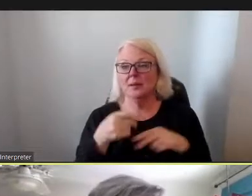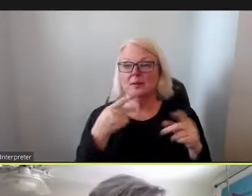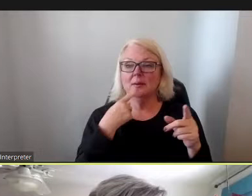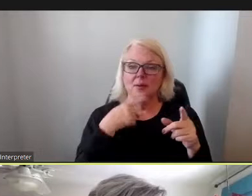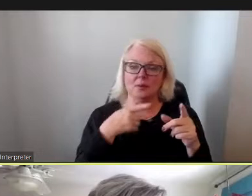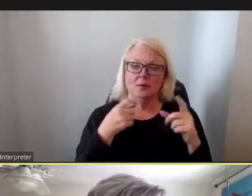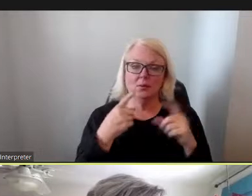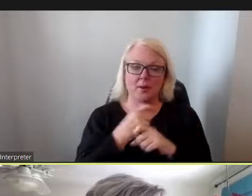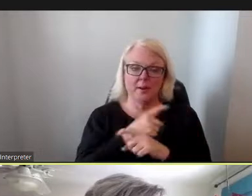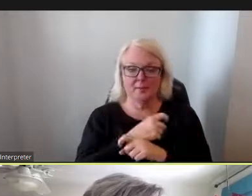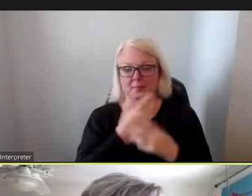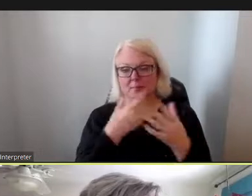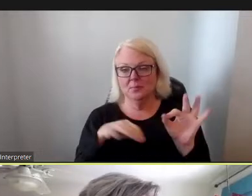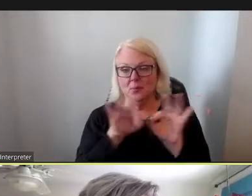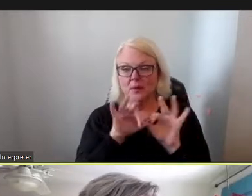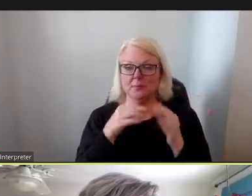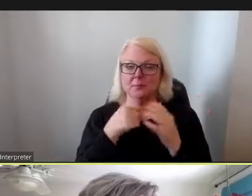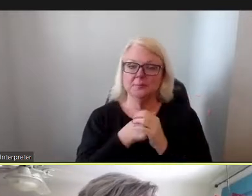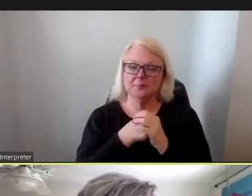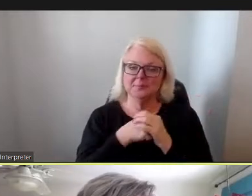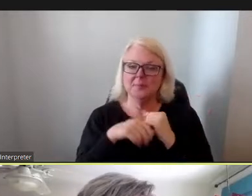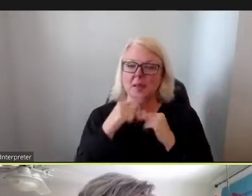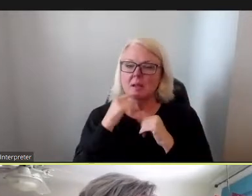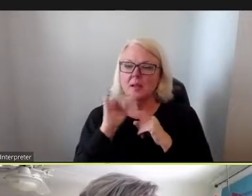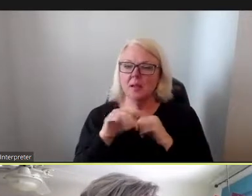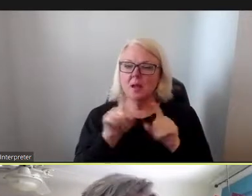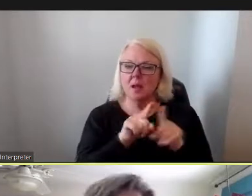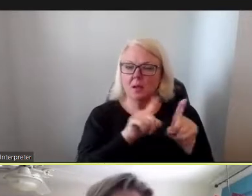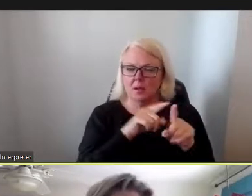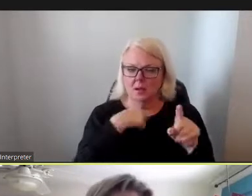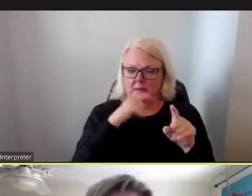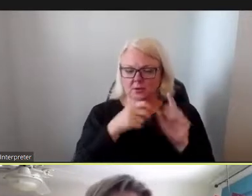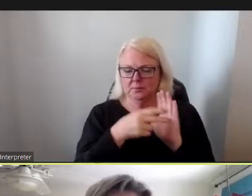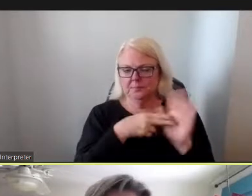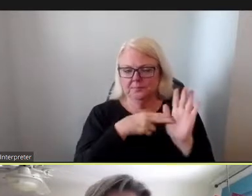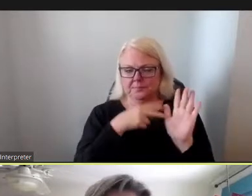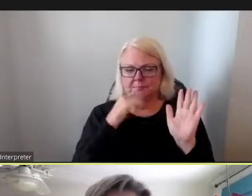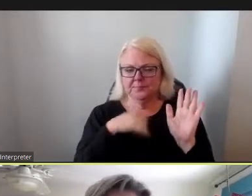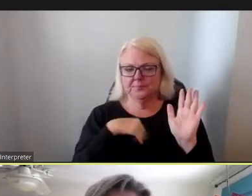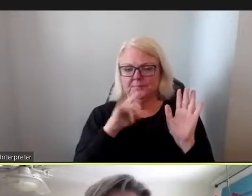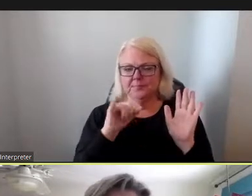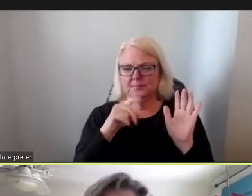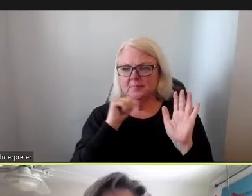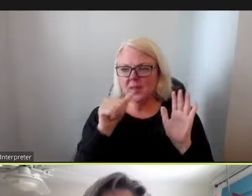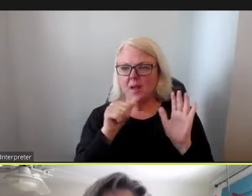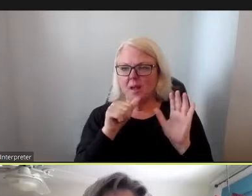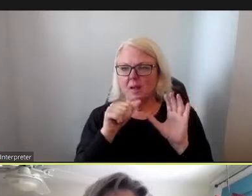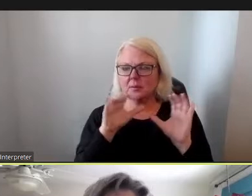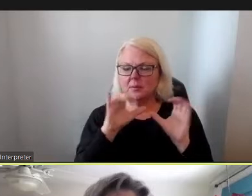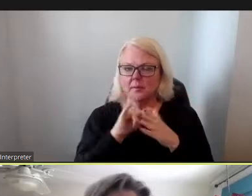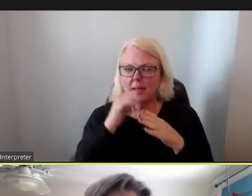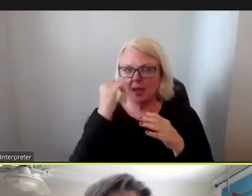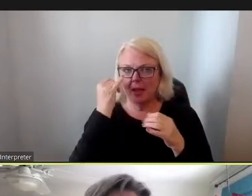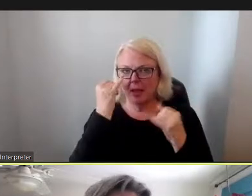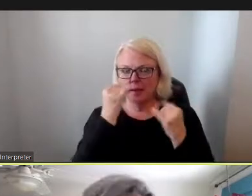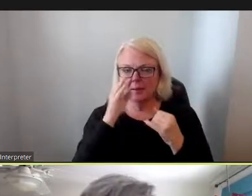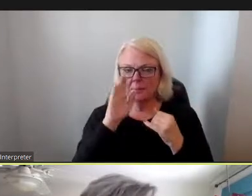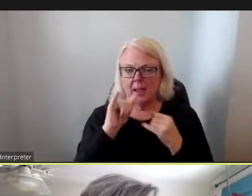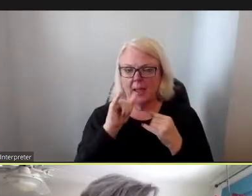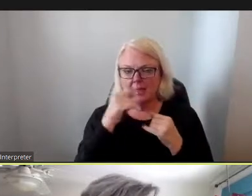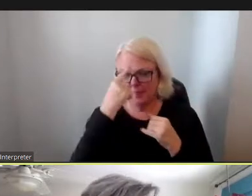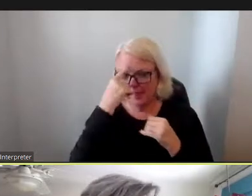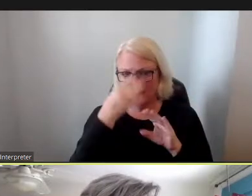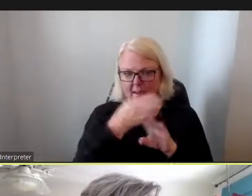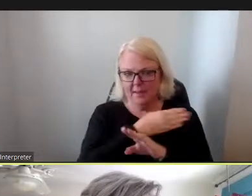critical pedagogy. Also, I should note that I did not carry out these ideas by thinking of them ahead of time, nor